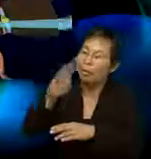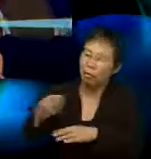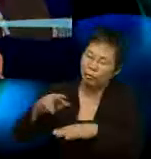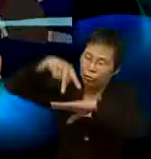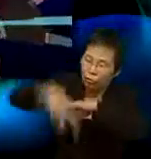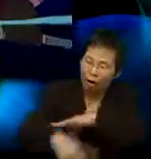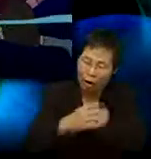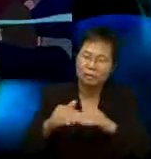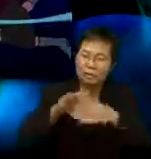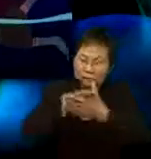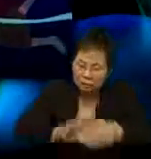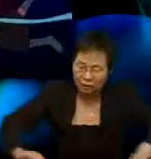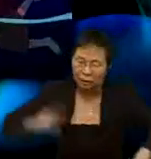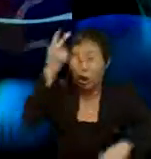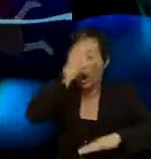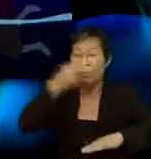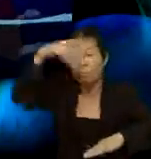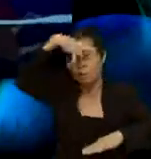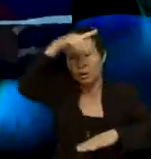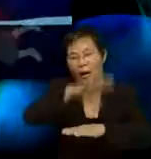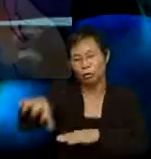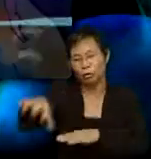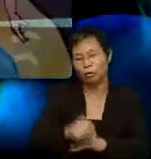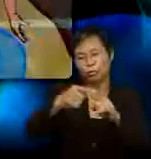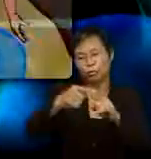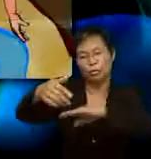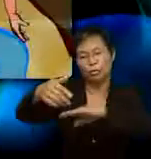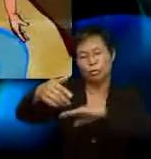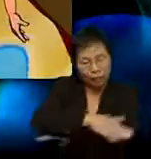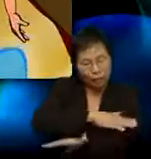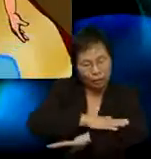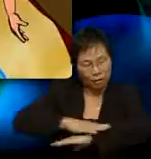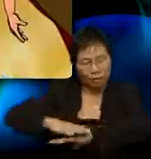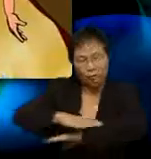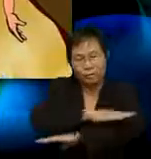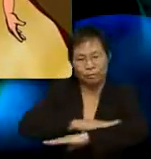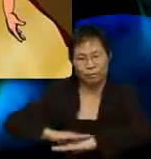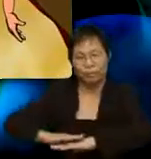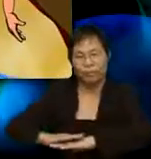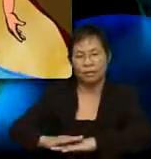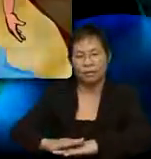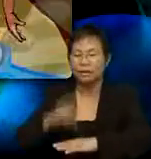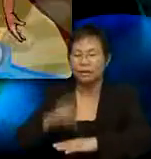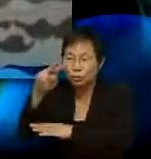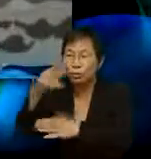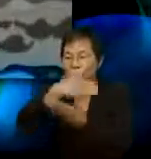She rescued the handsome prince and took him to the beach. Then she heard someone